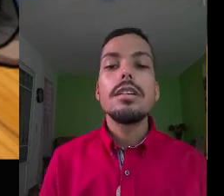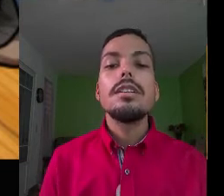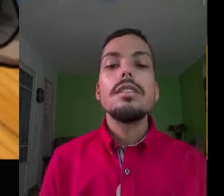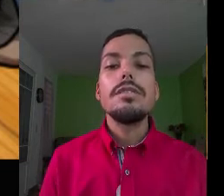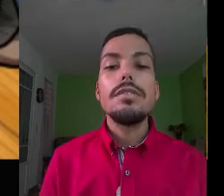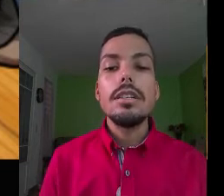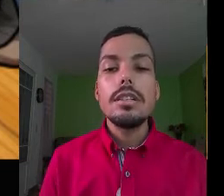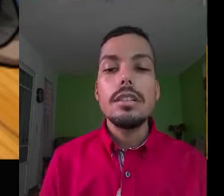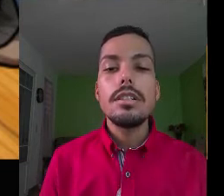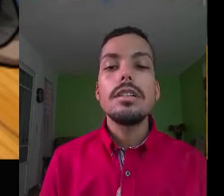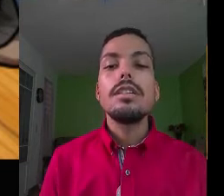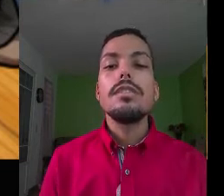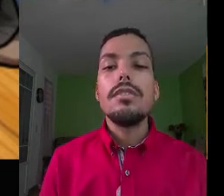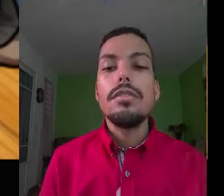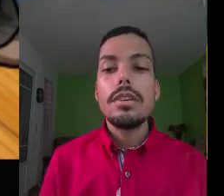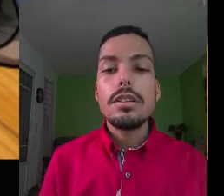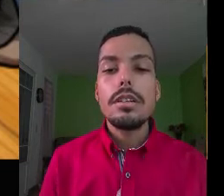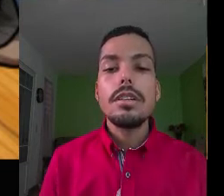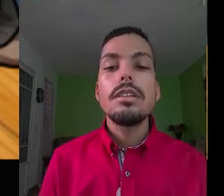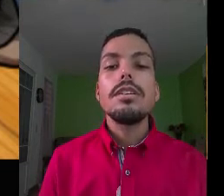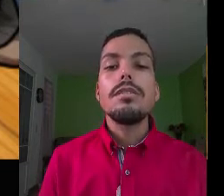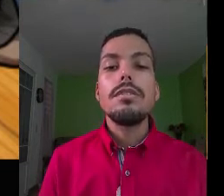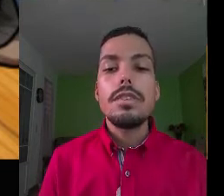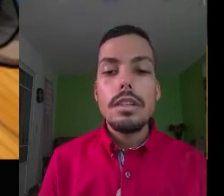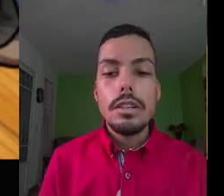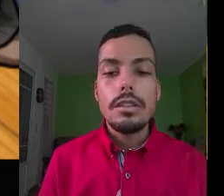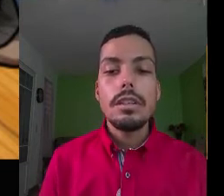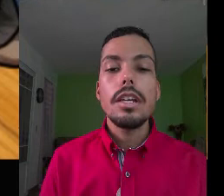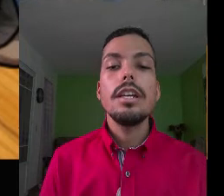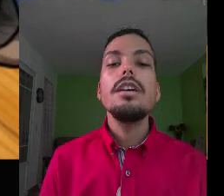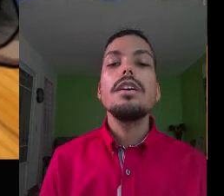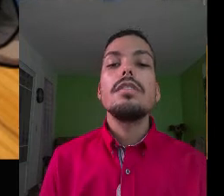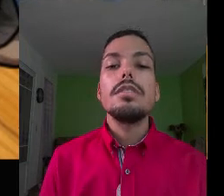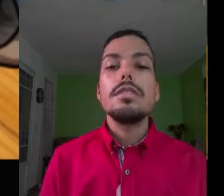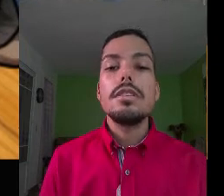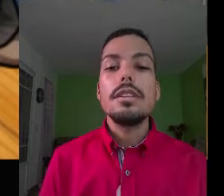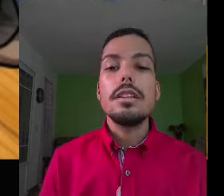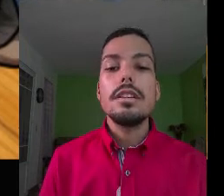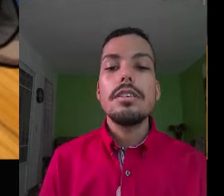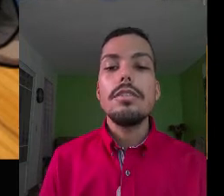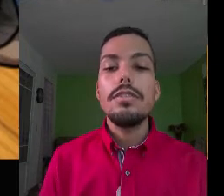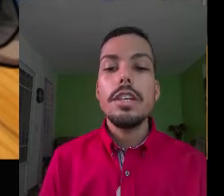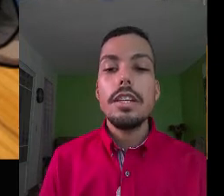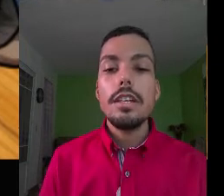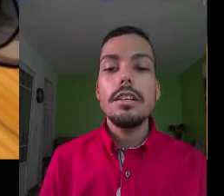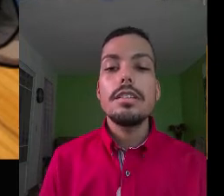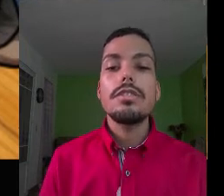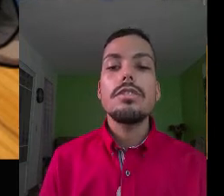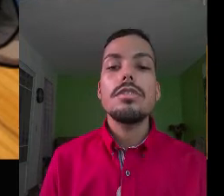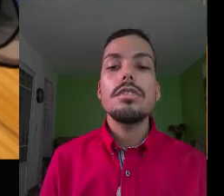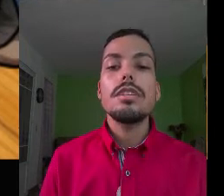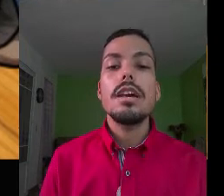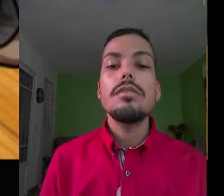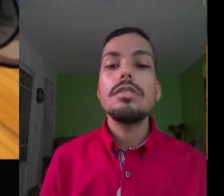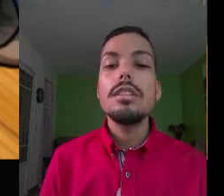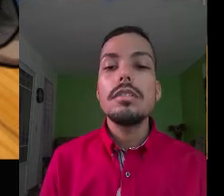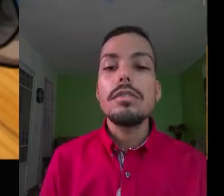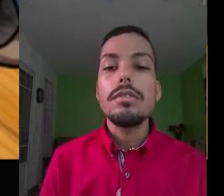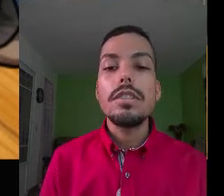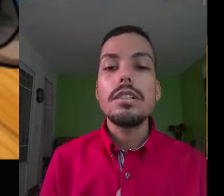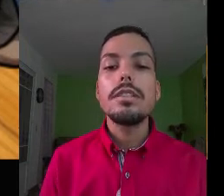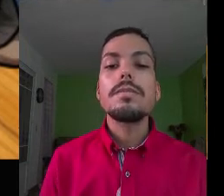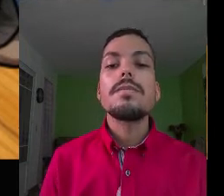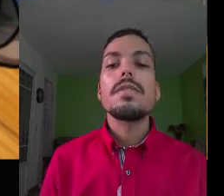v, v, v, v. Okay, when you see the letter V, it's going to